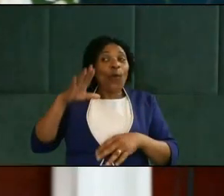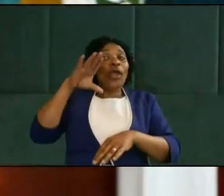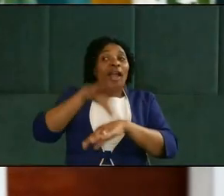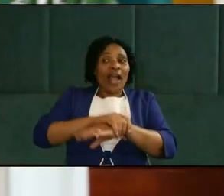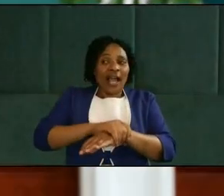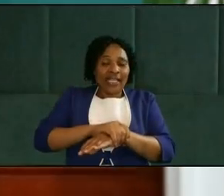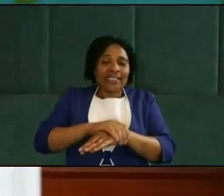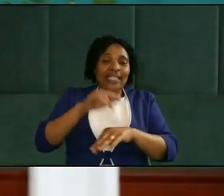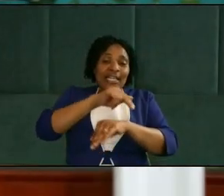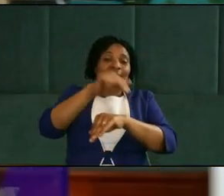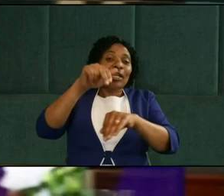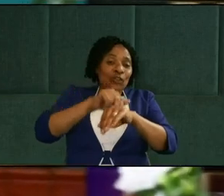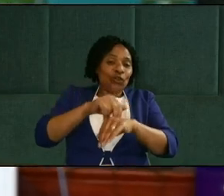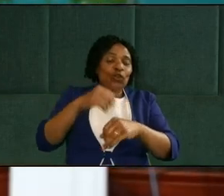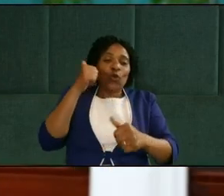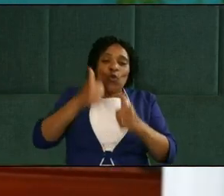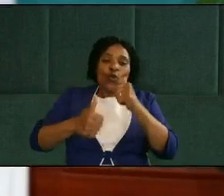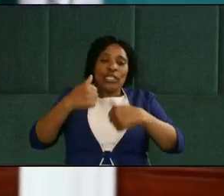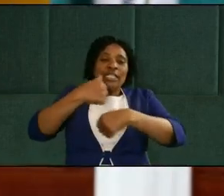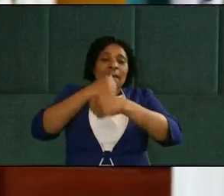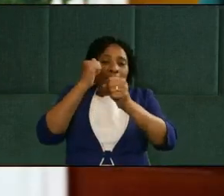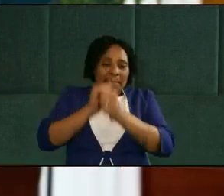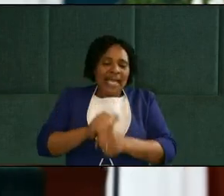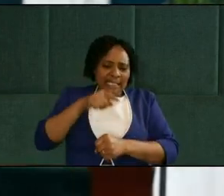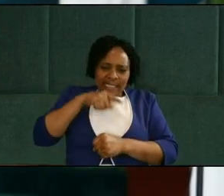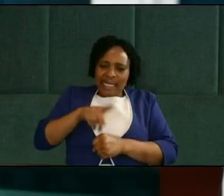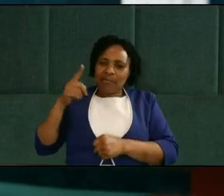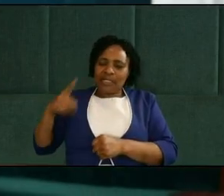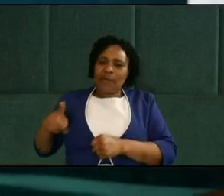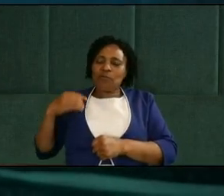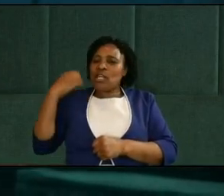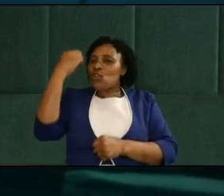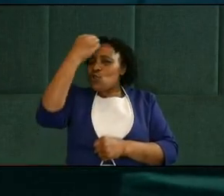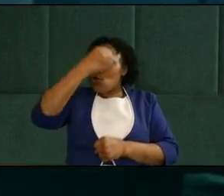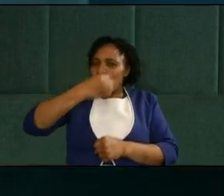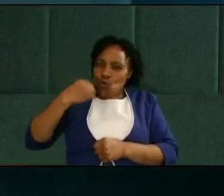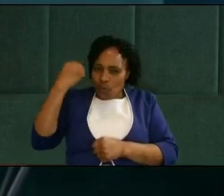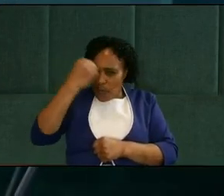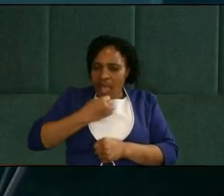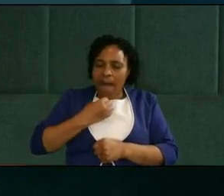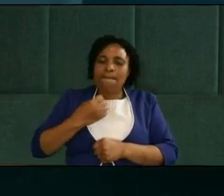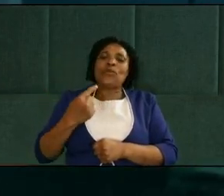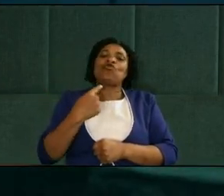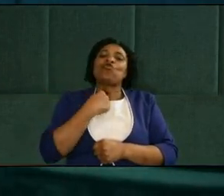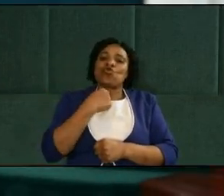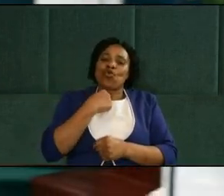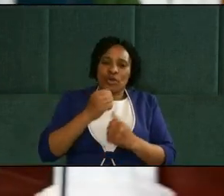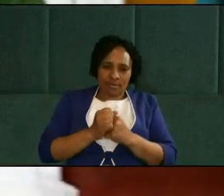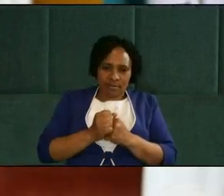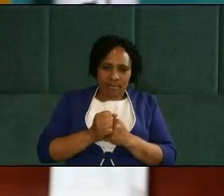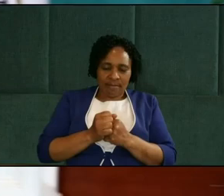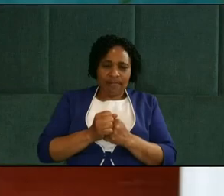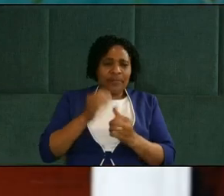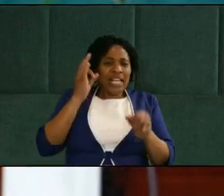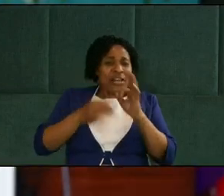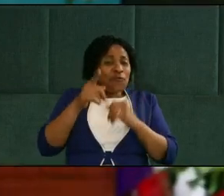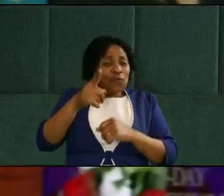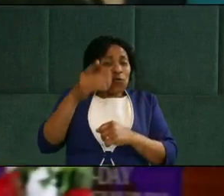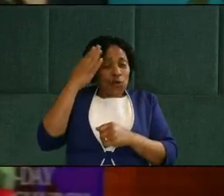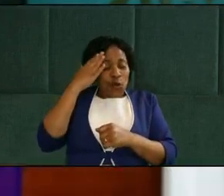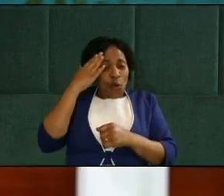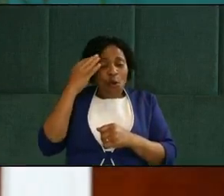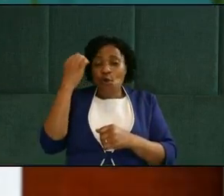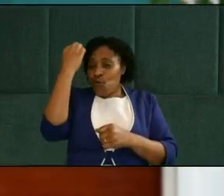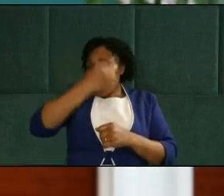are the nations that form themselves into the European Union. And if you know anything about